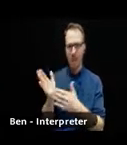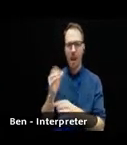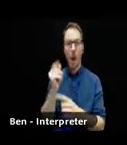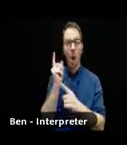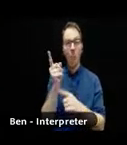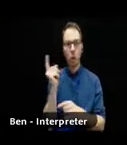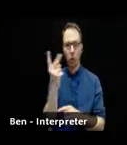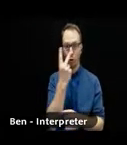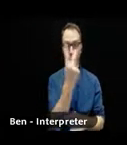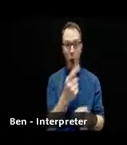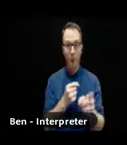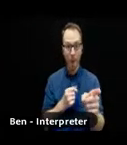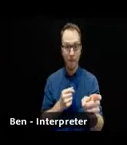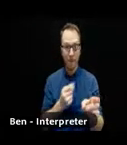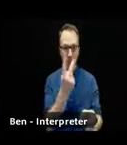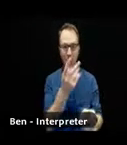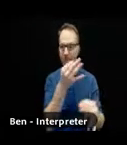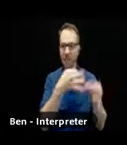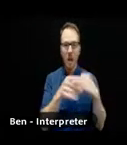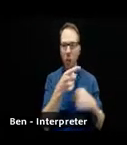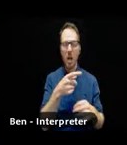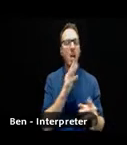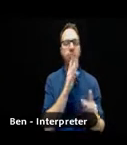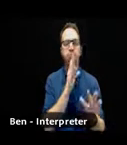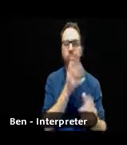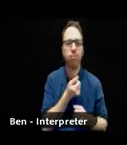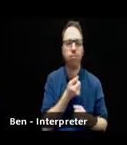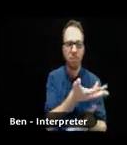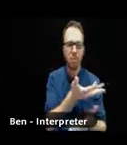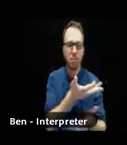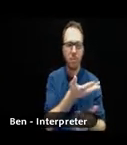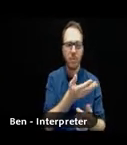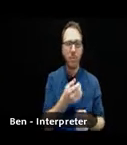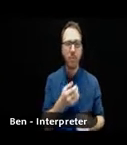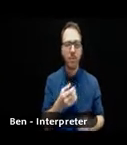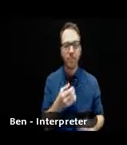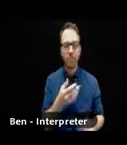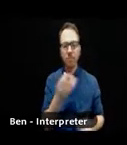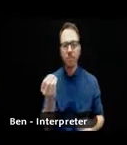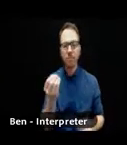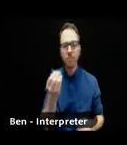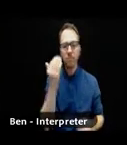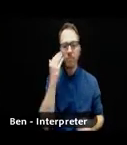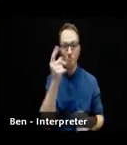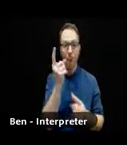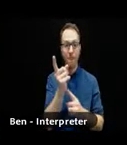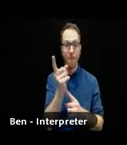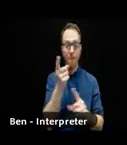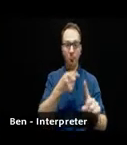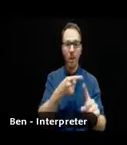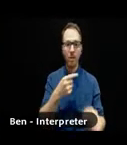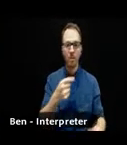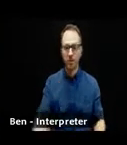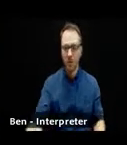saw him, instead she just started talking. And, you know, at one point she was saying, you